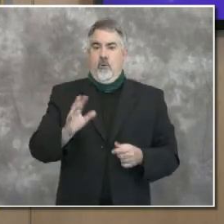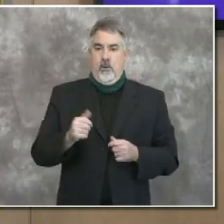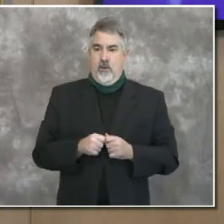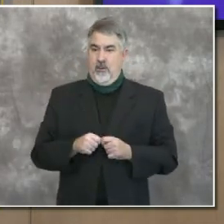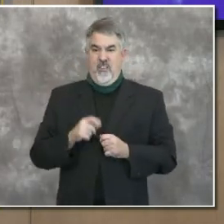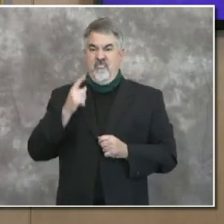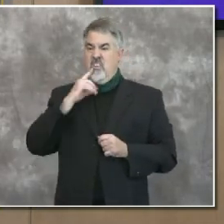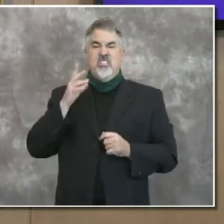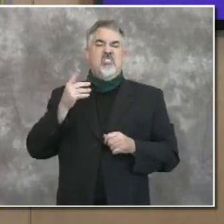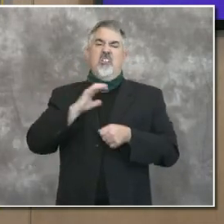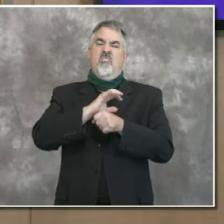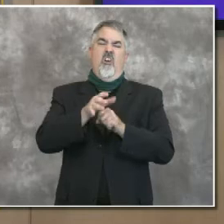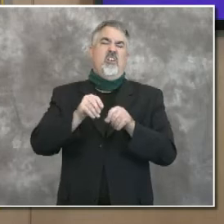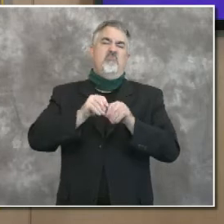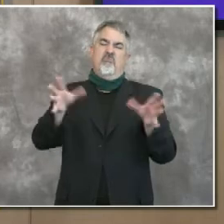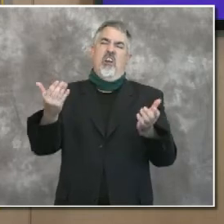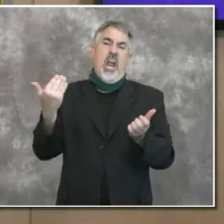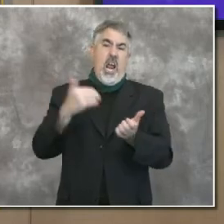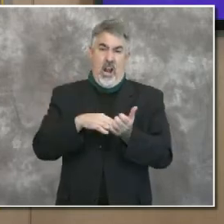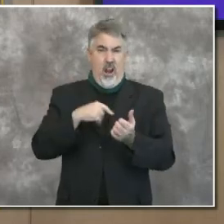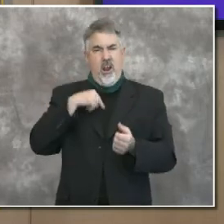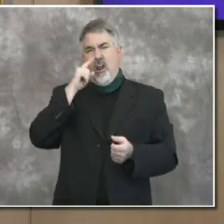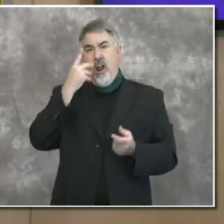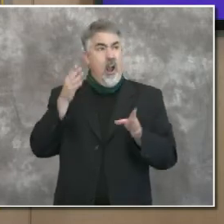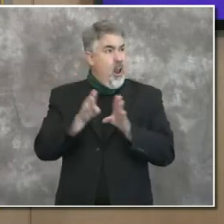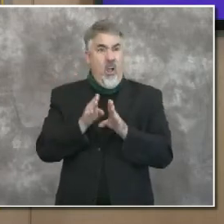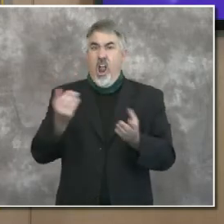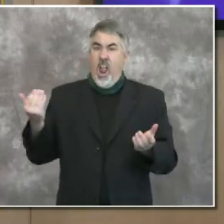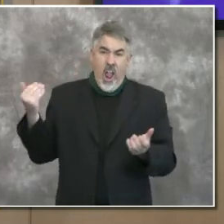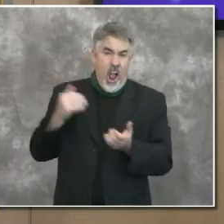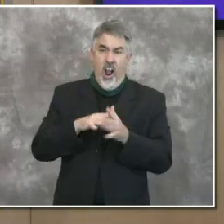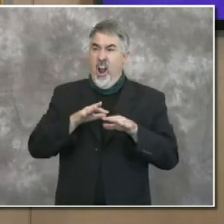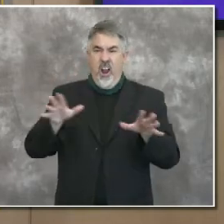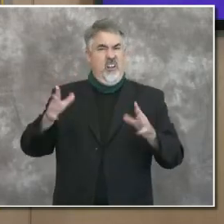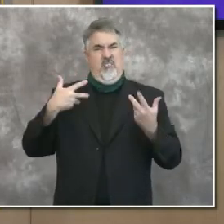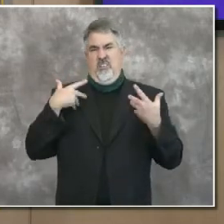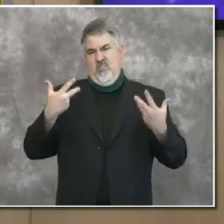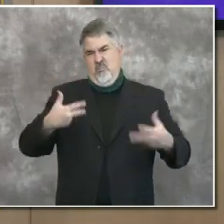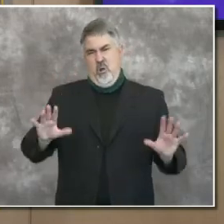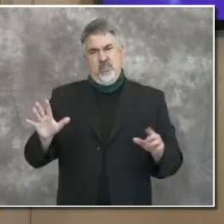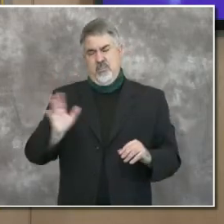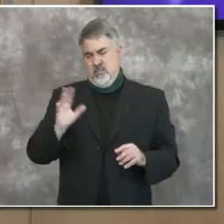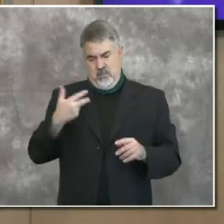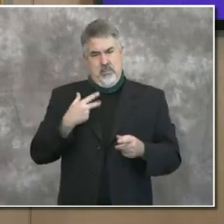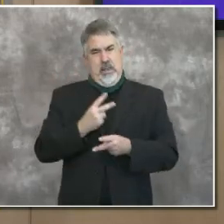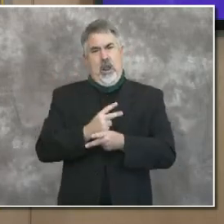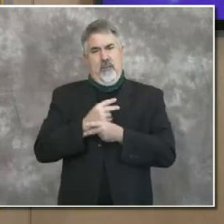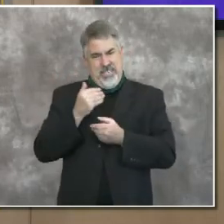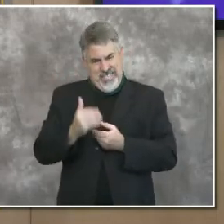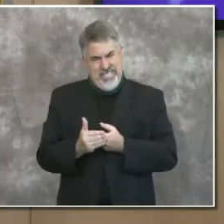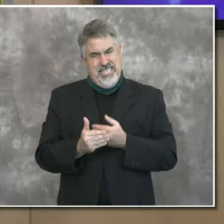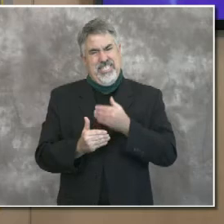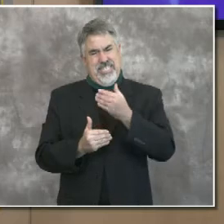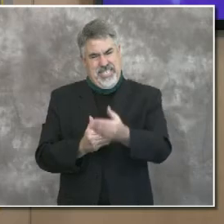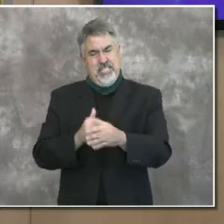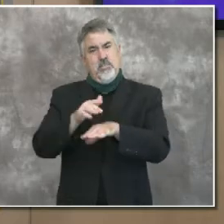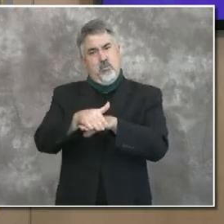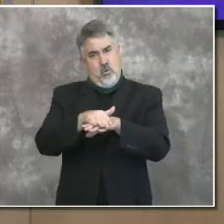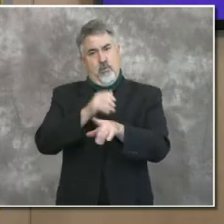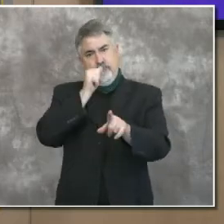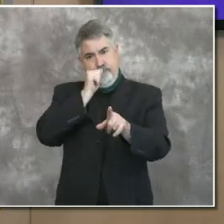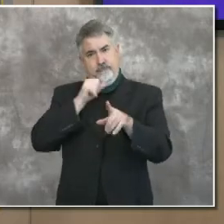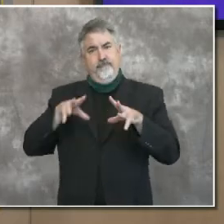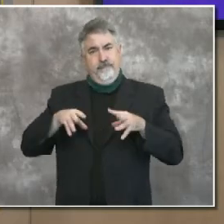away the weeks and weeks of tremendous sacrifice that has been made. I think we all want to move forward, and it's important as we do that we do it